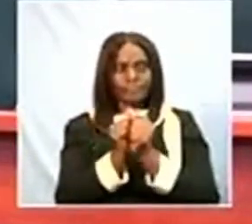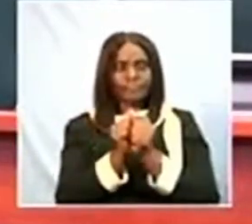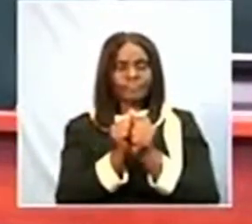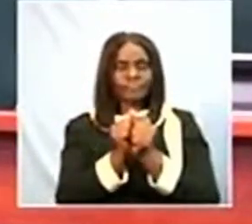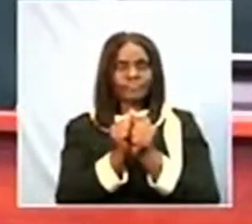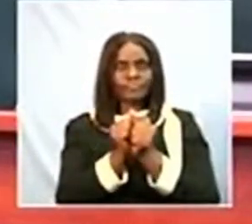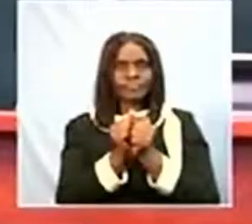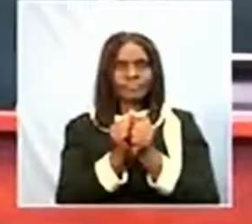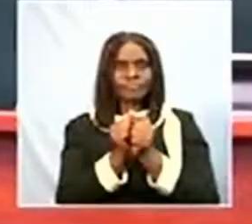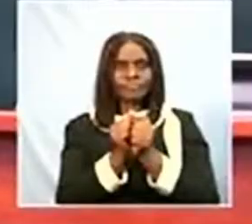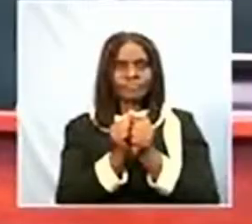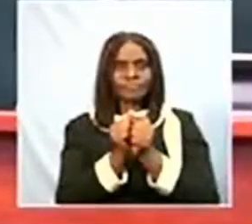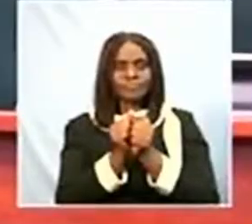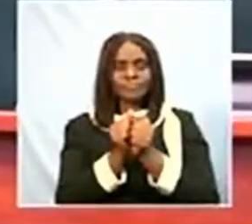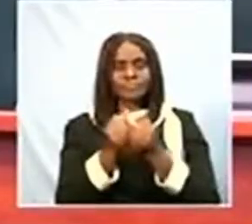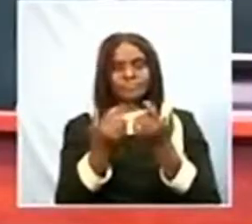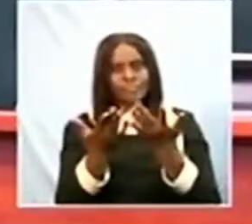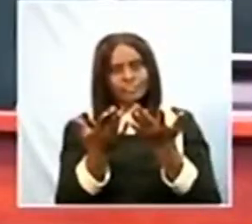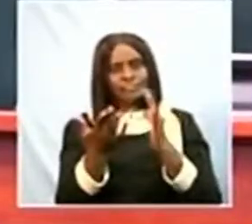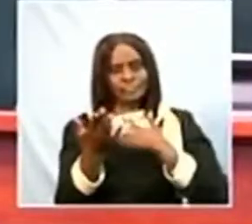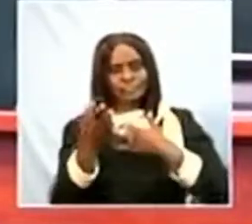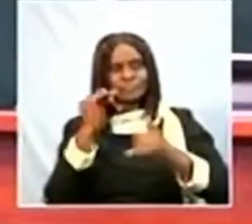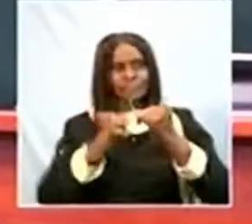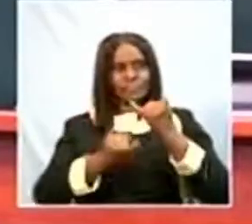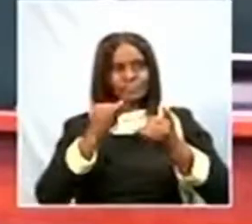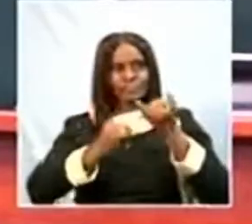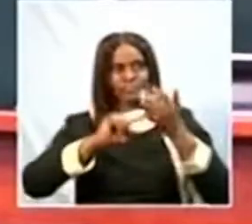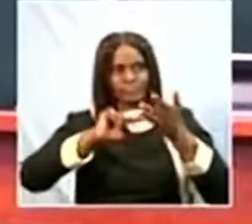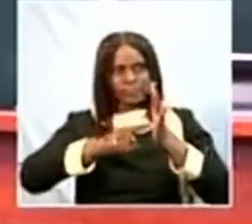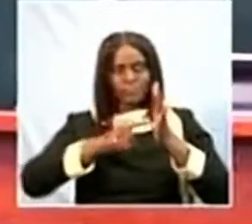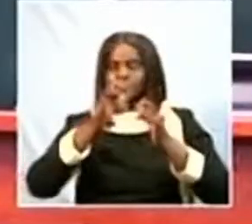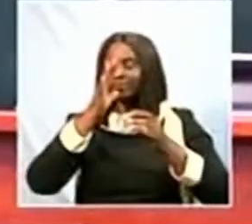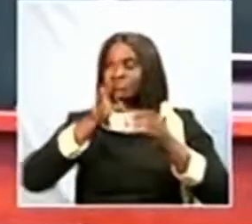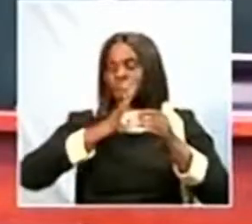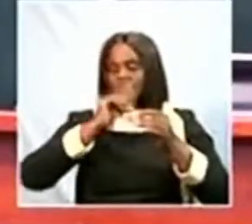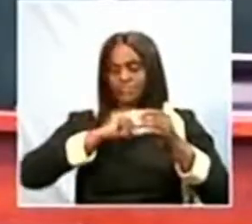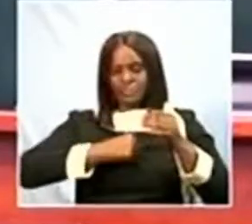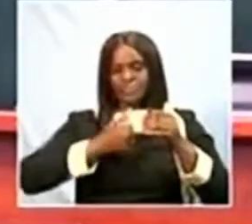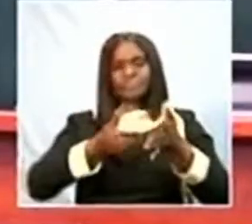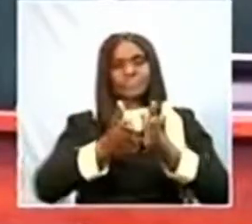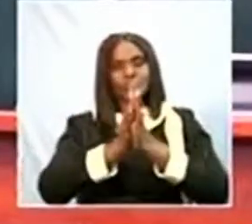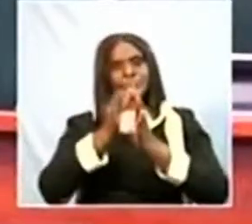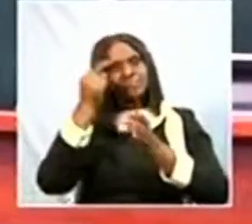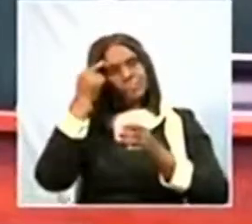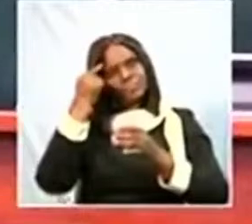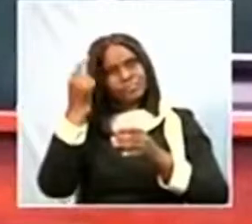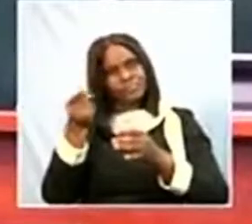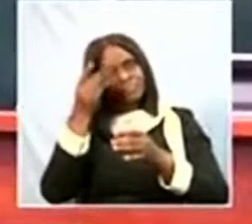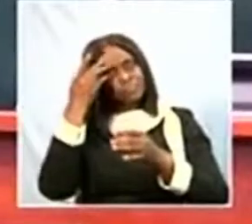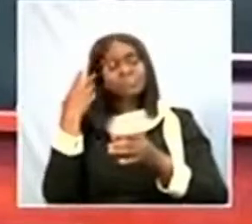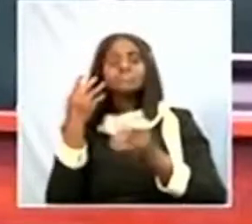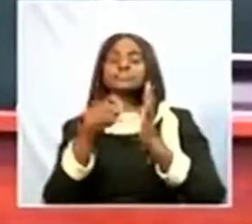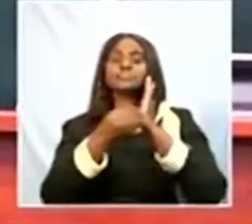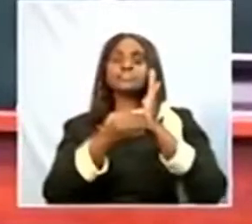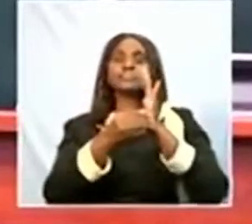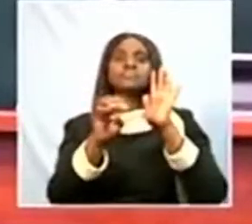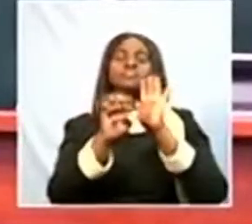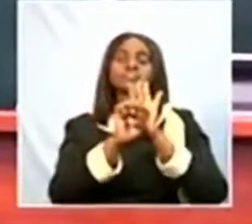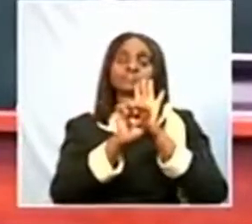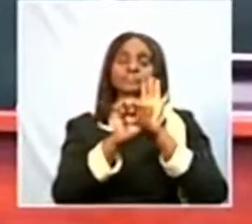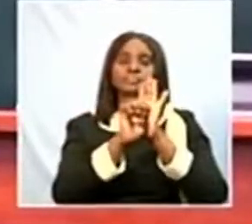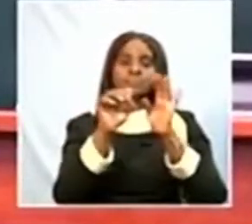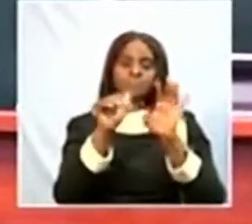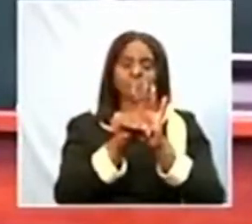Speaker. And my final point, Madam Speaker, we urge the government to lead by example